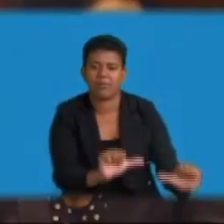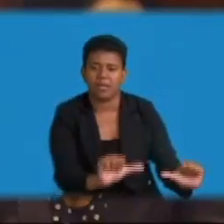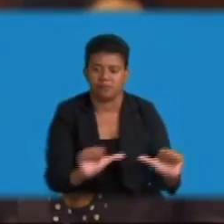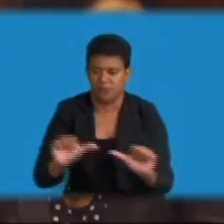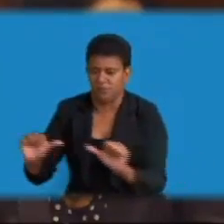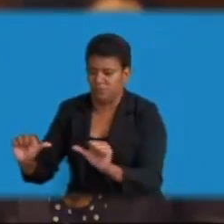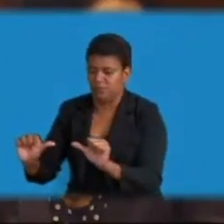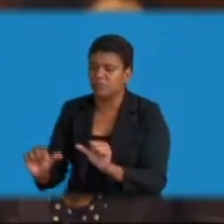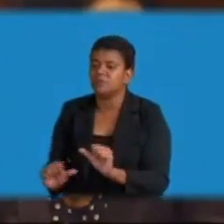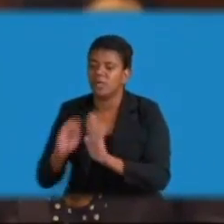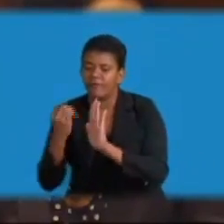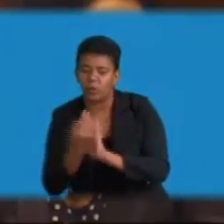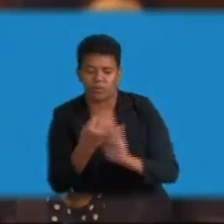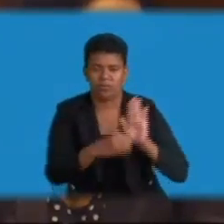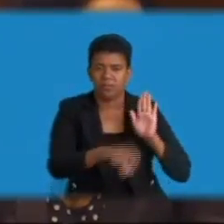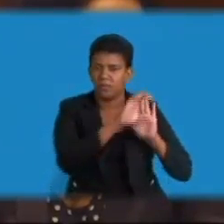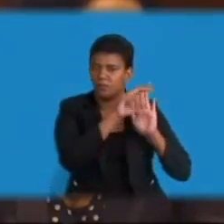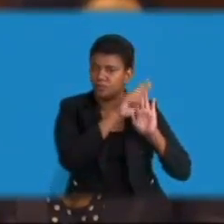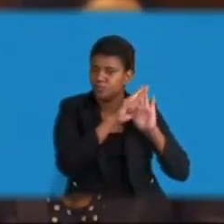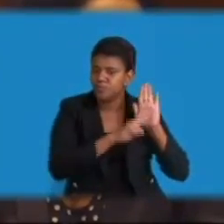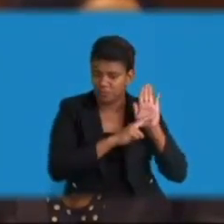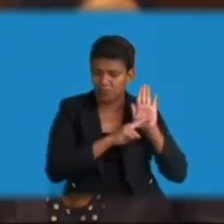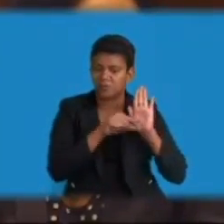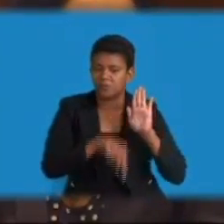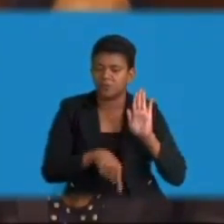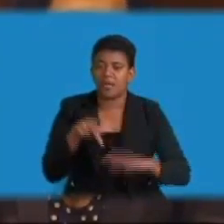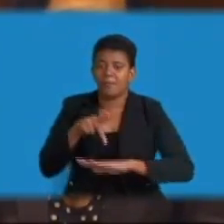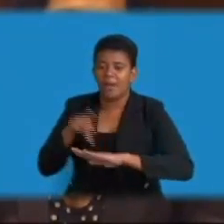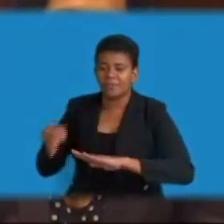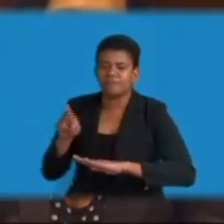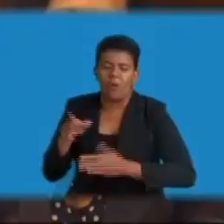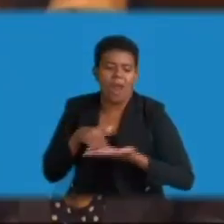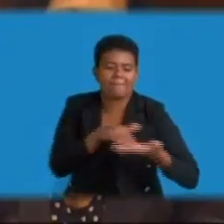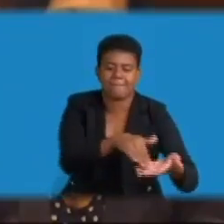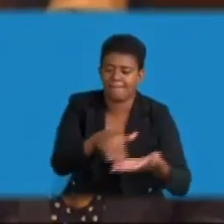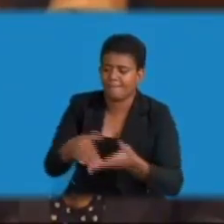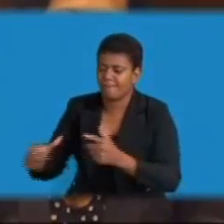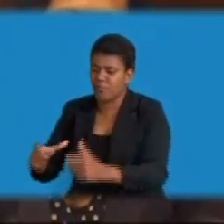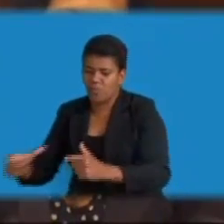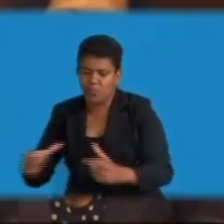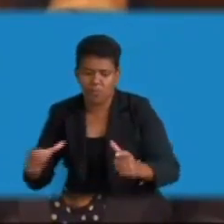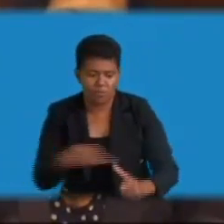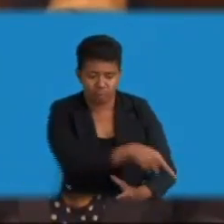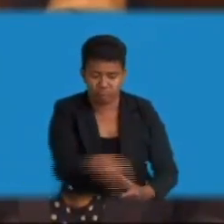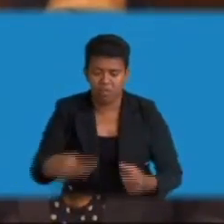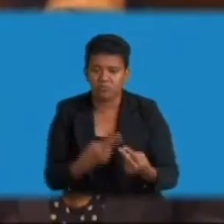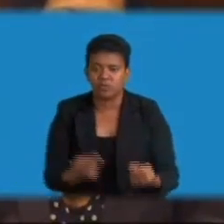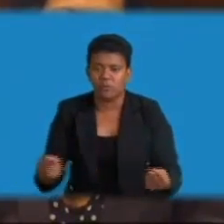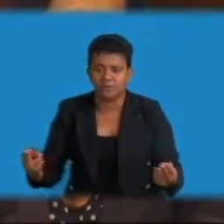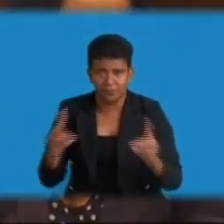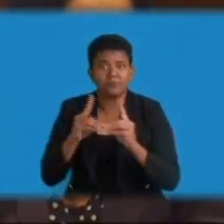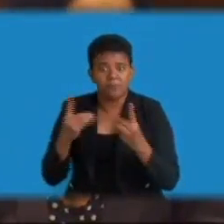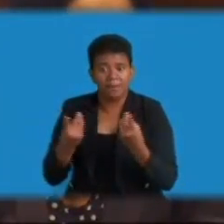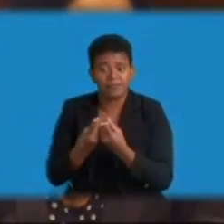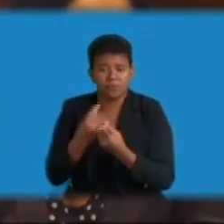would be tabled in Cabinet to assist in managing and regulating this particular sector. Madam Speaker, the Department will also endeavour